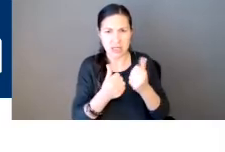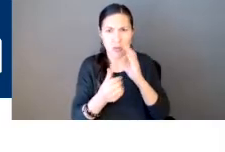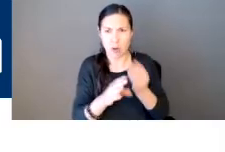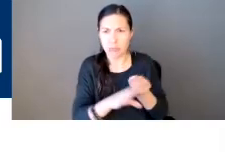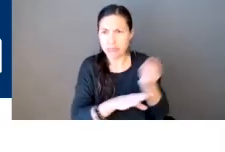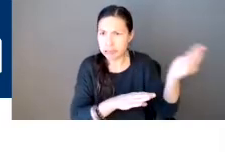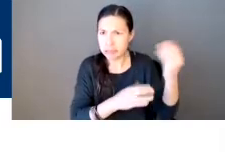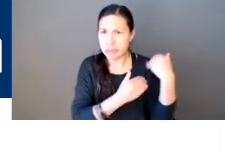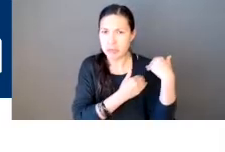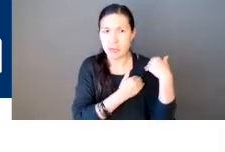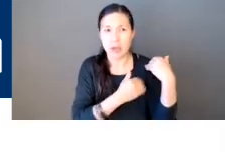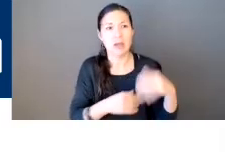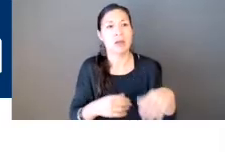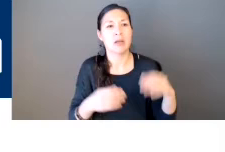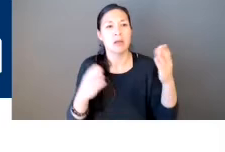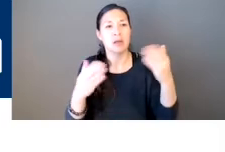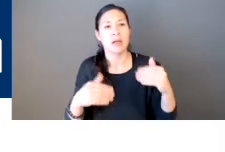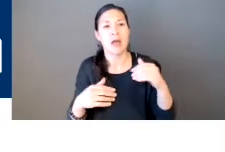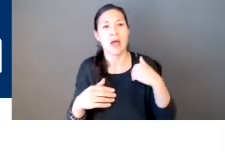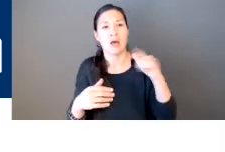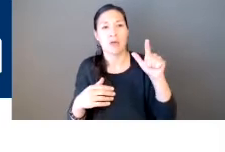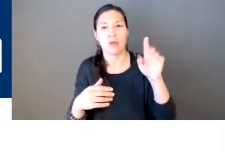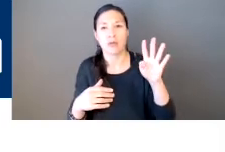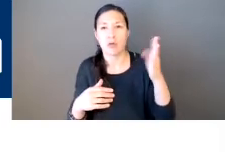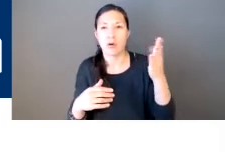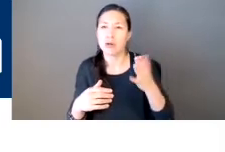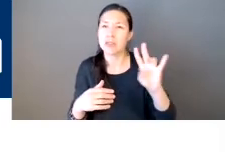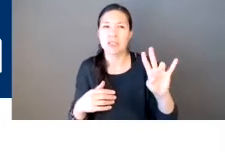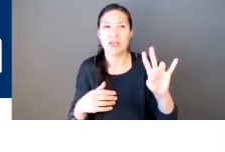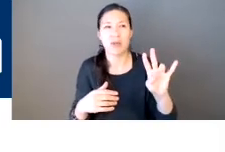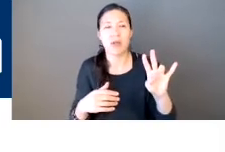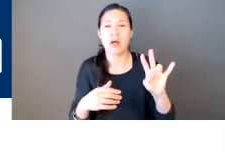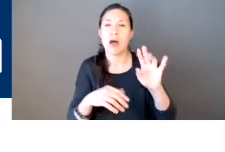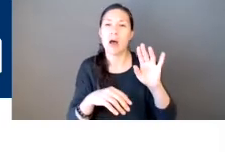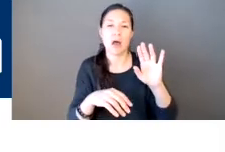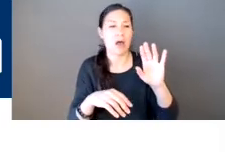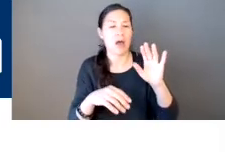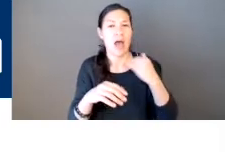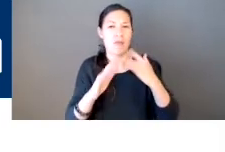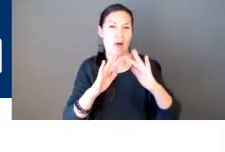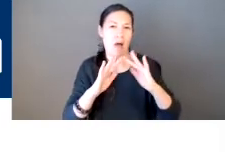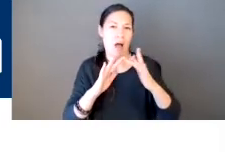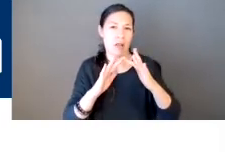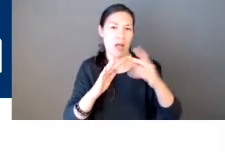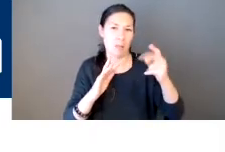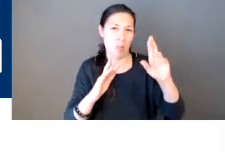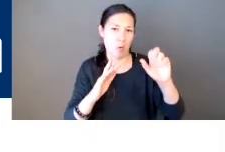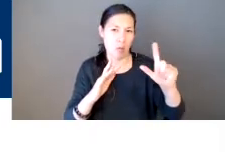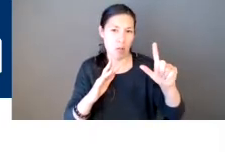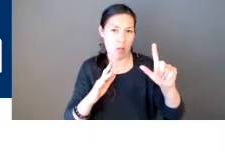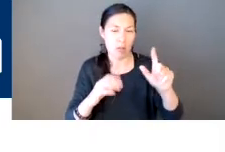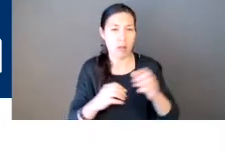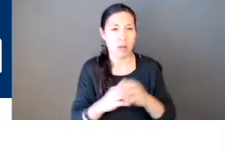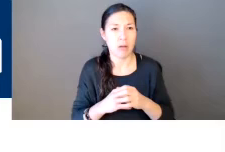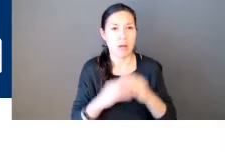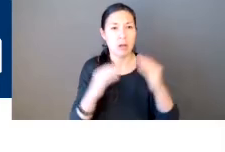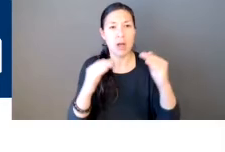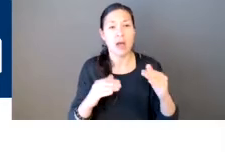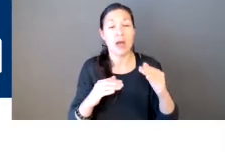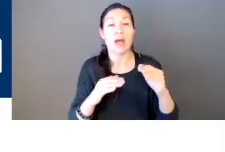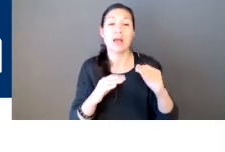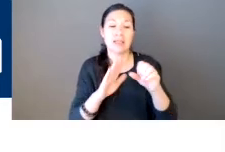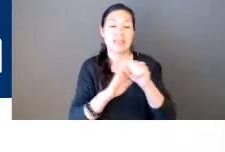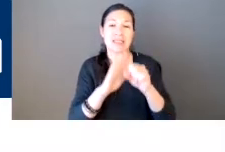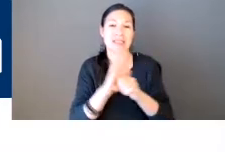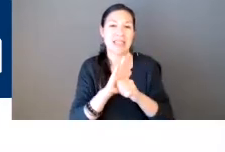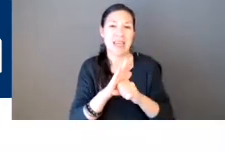a 24/7 online reporting portal that can be used to report elder abuse. We run those state guardianships programs. We